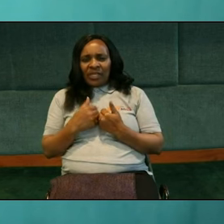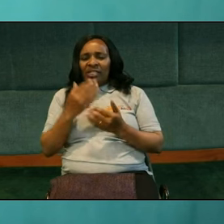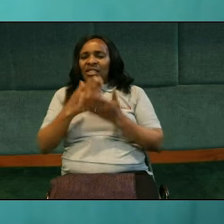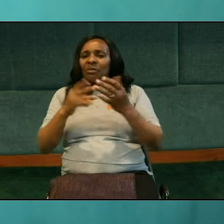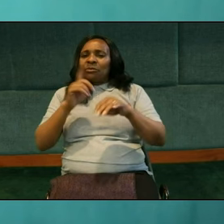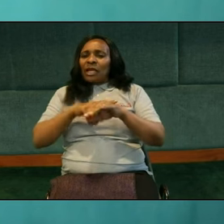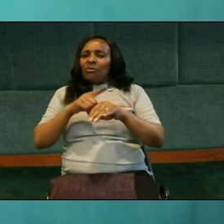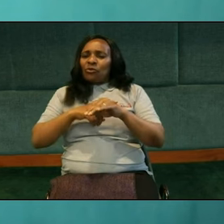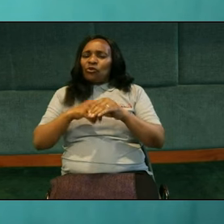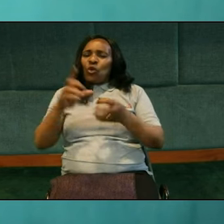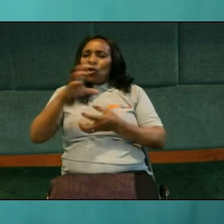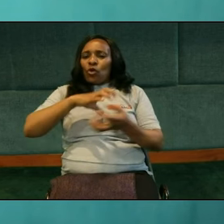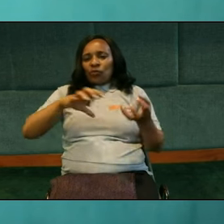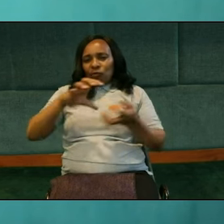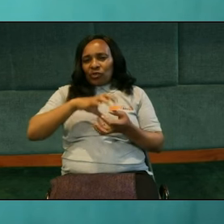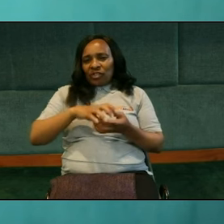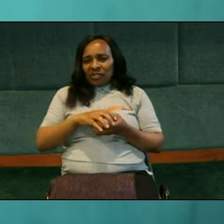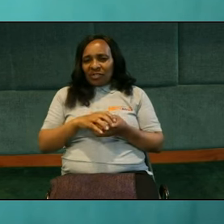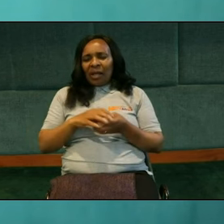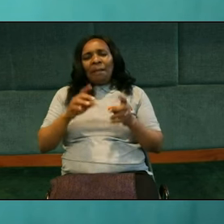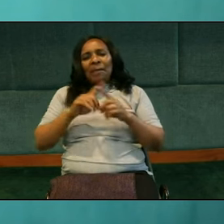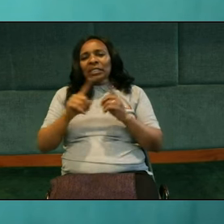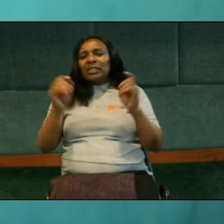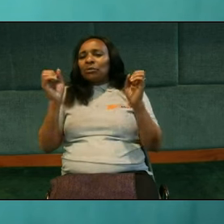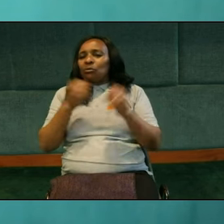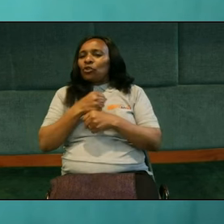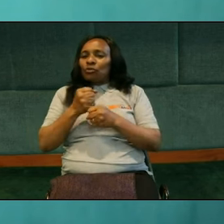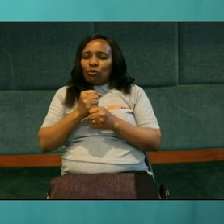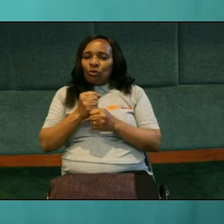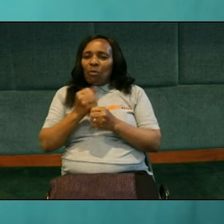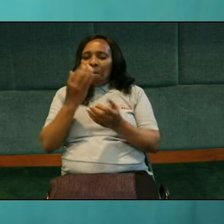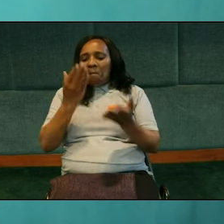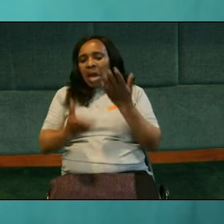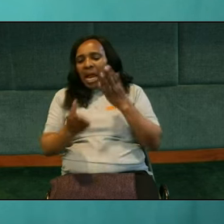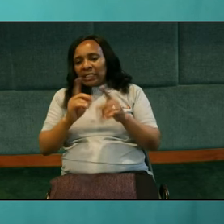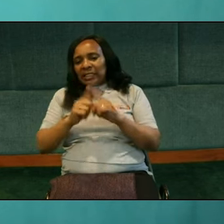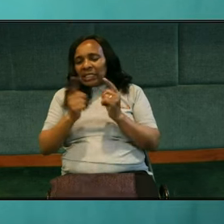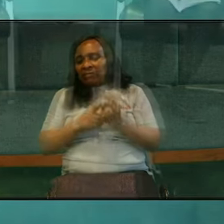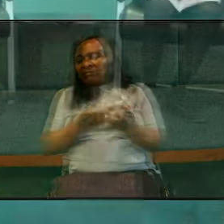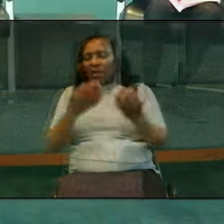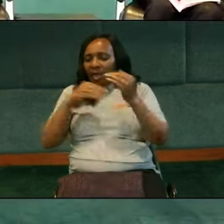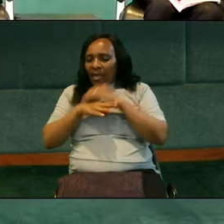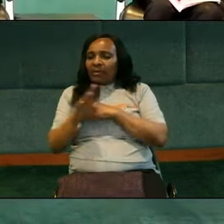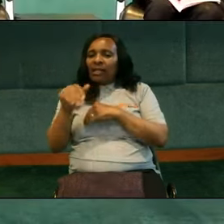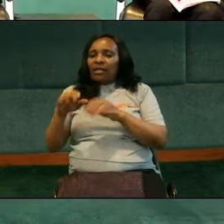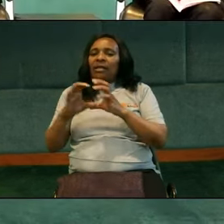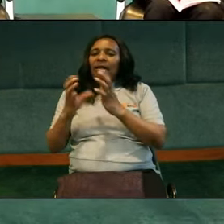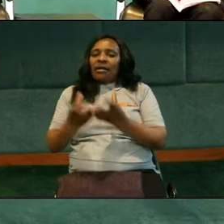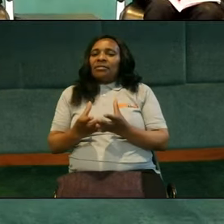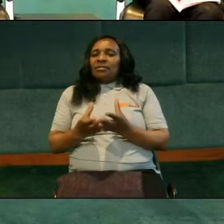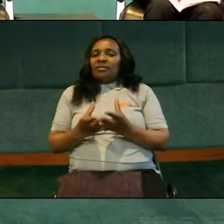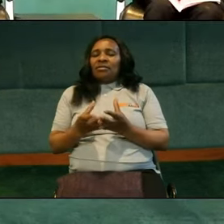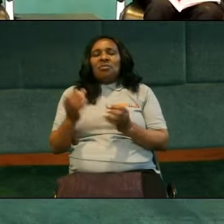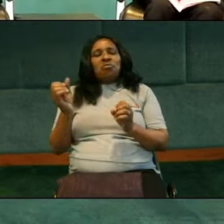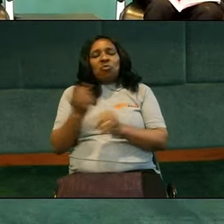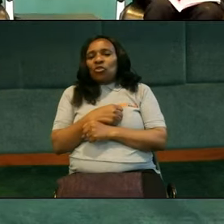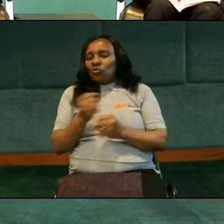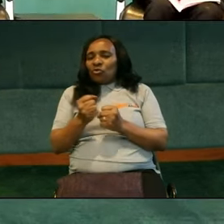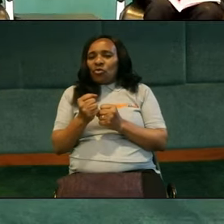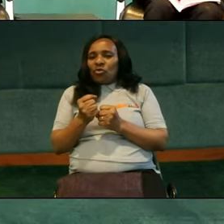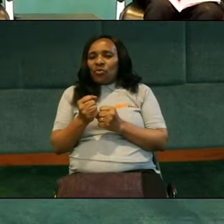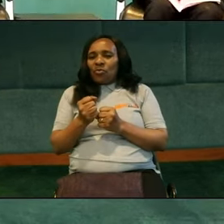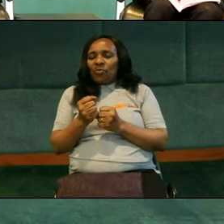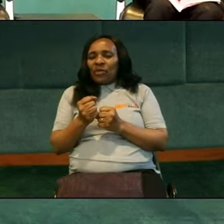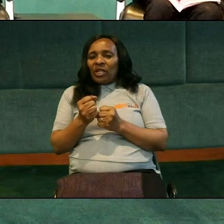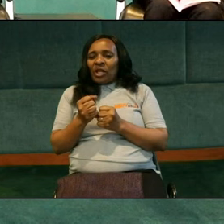dizzy, but we should not lose balance and fall. Yeah. Yes. We should not lose balance and fall